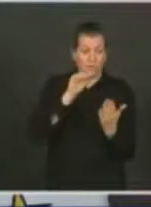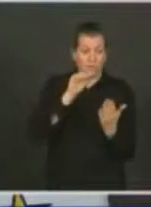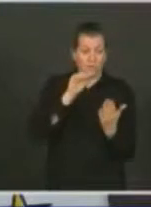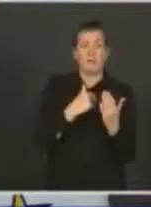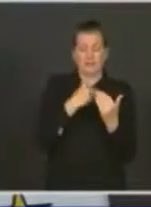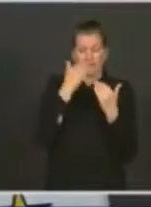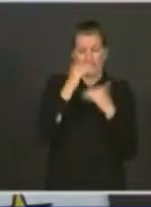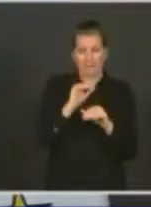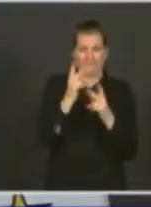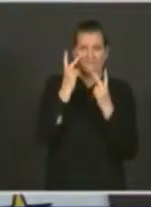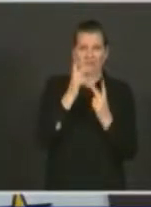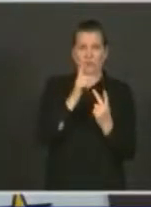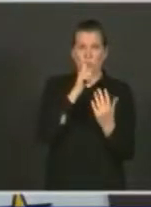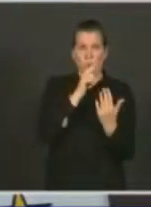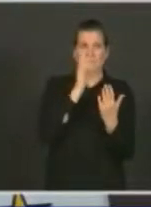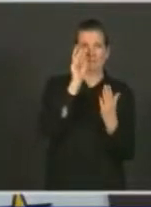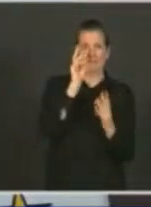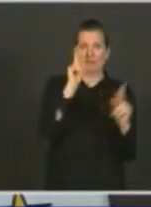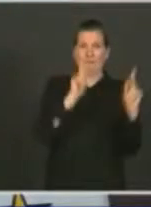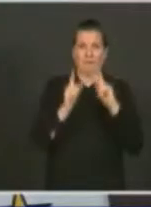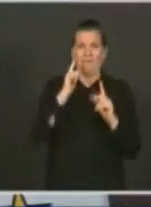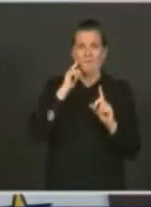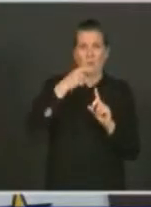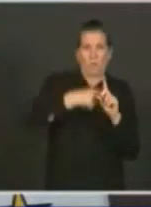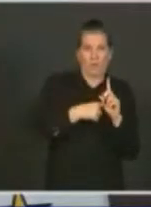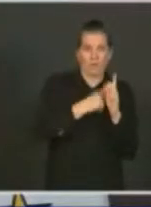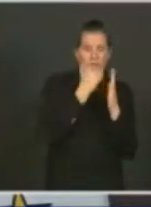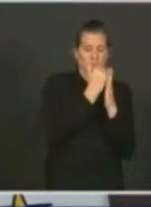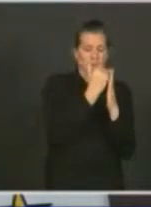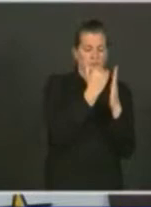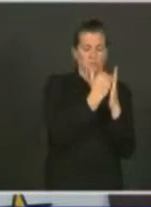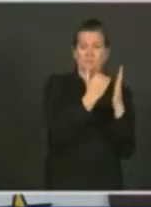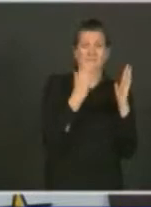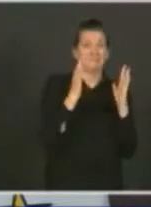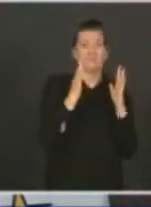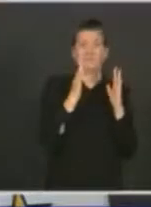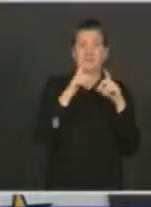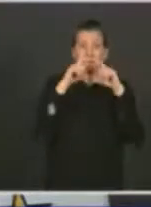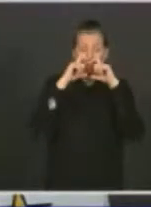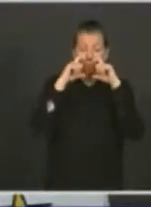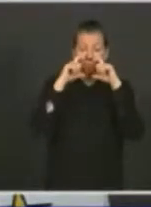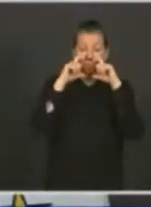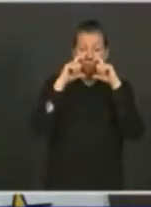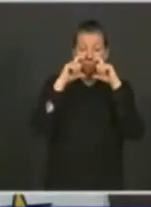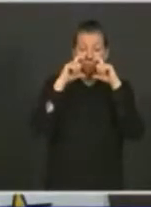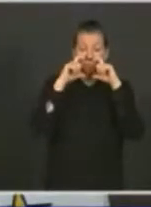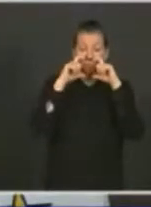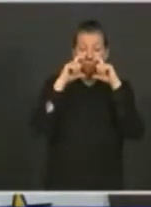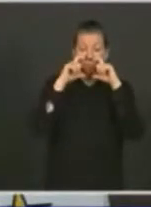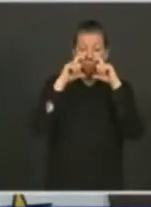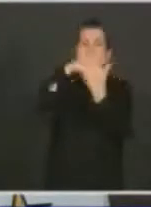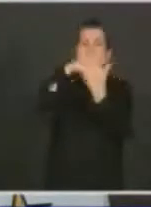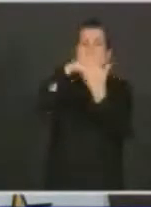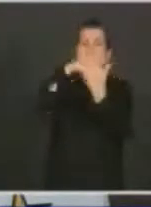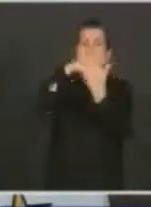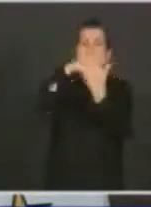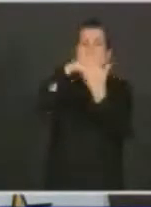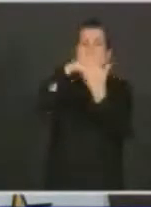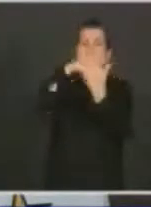their lives to for the next month, promised to wear their mask wherever they were, cancel social engagements, we'd be